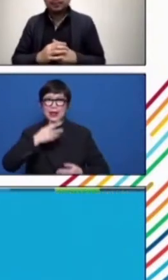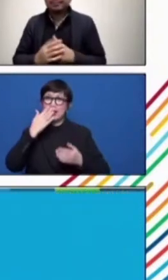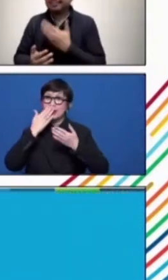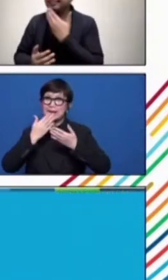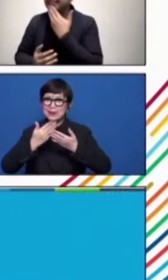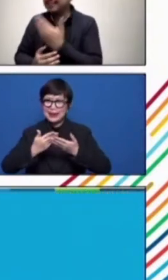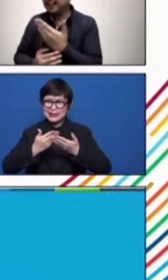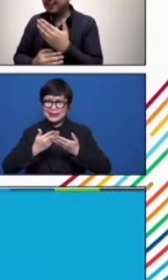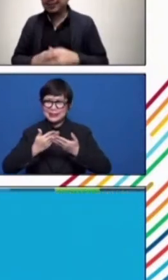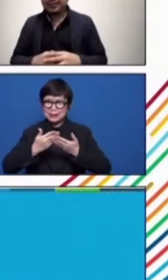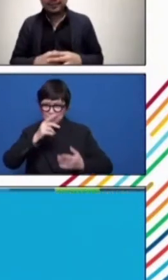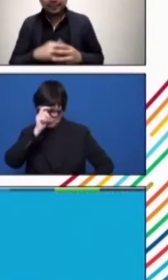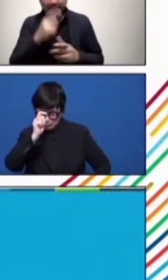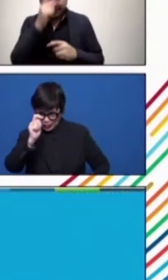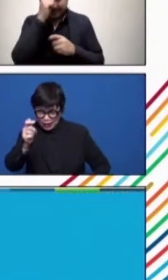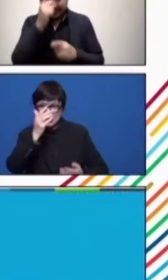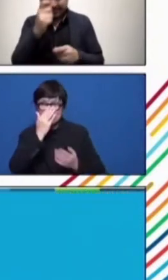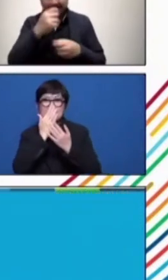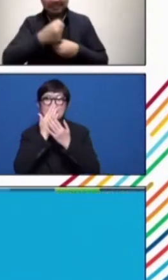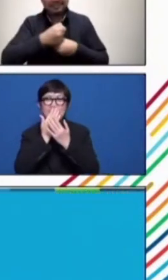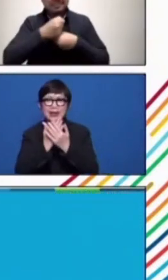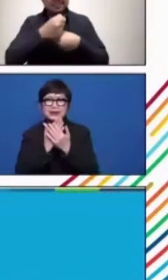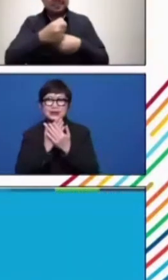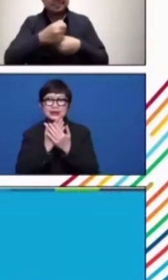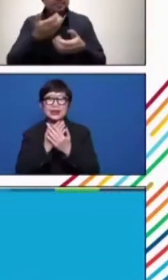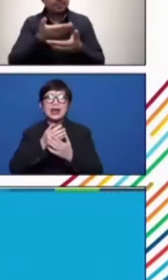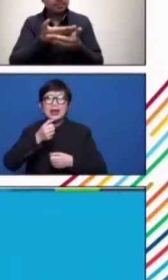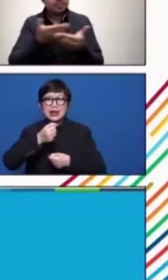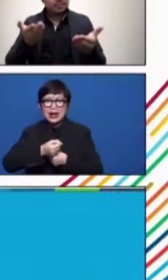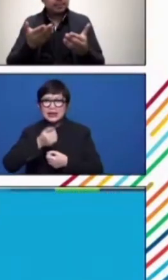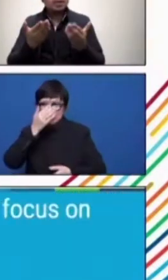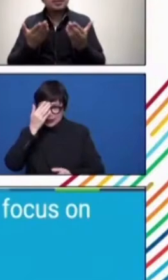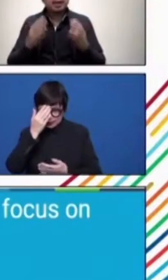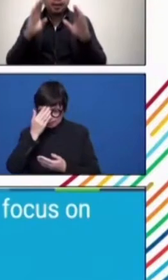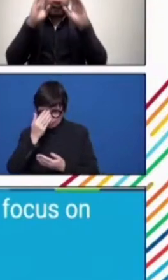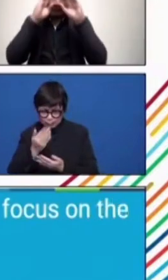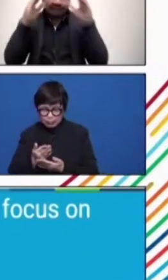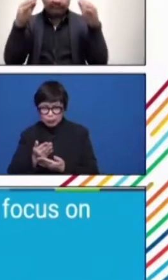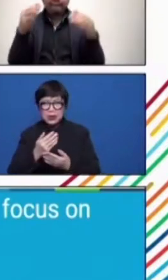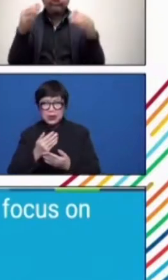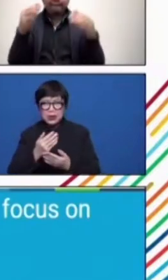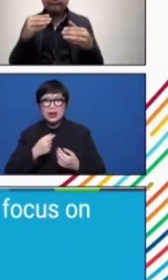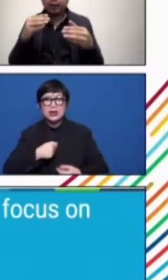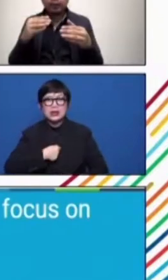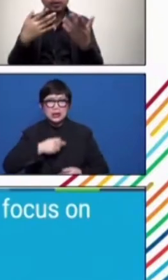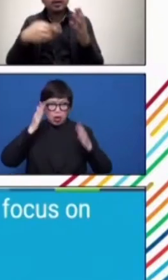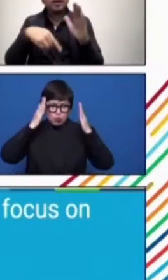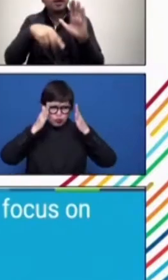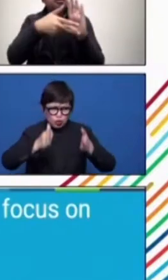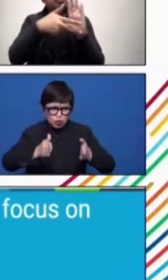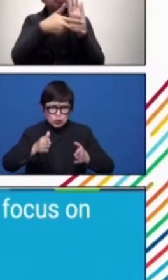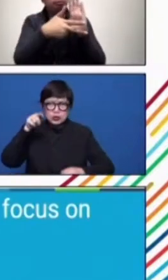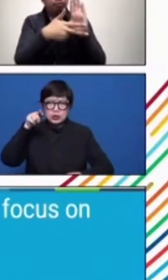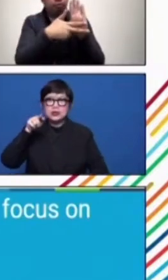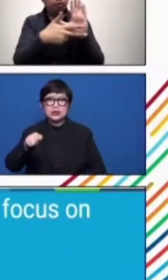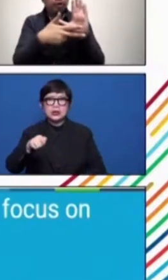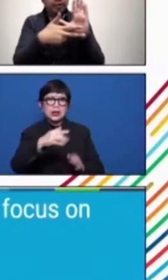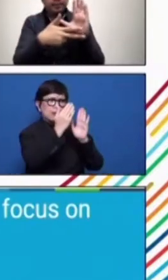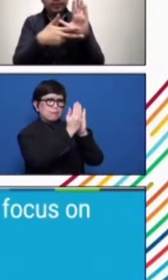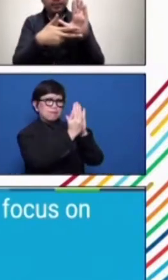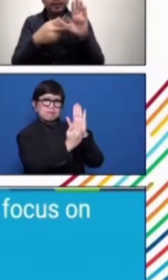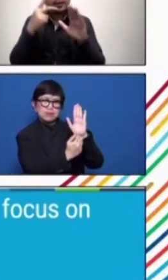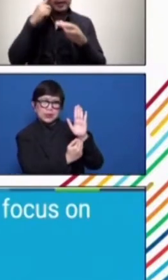excellencies distinguished delegates today we will focus on deliberations on agenda item 3 forward looking